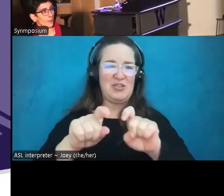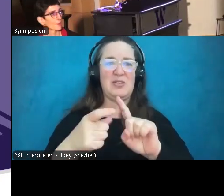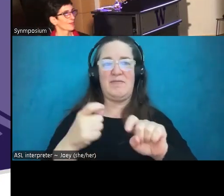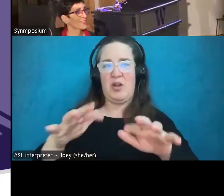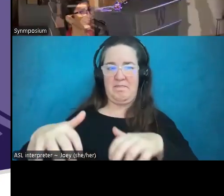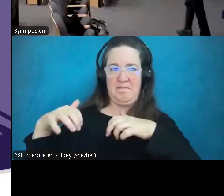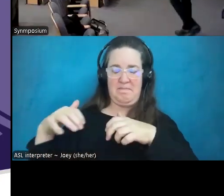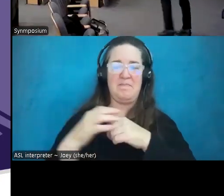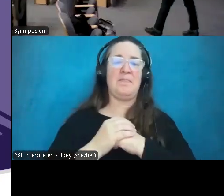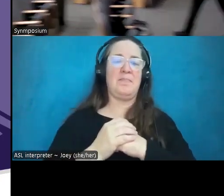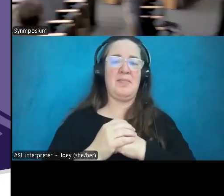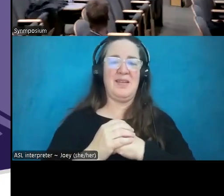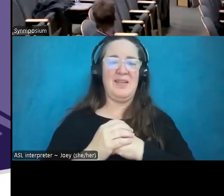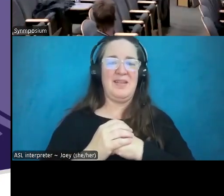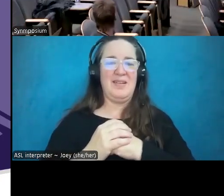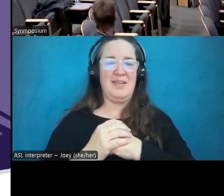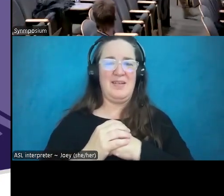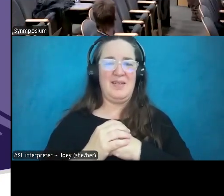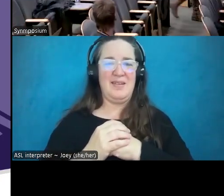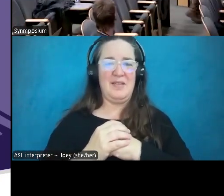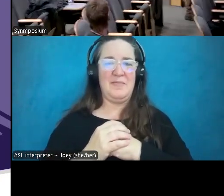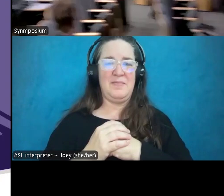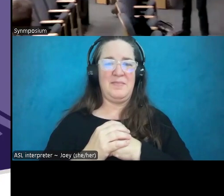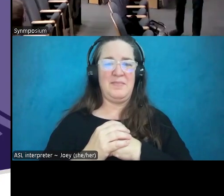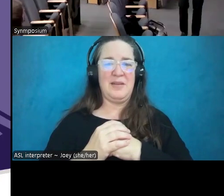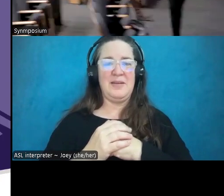pretty loud, but I see Dr. Friedley at the